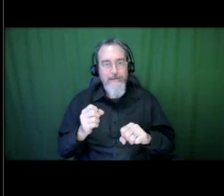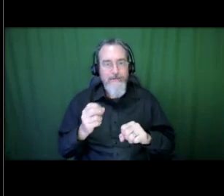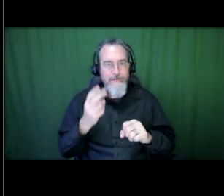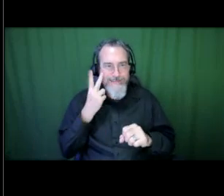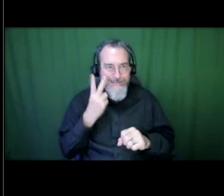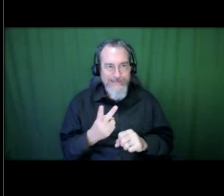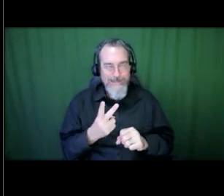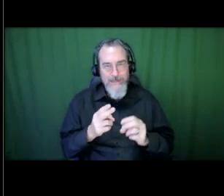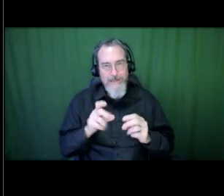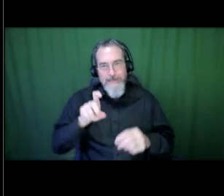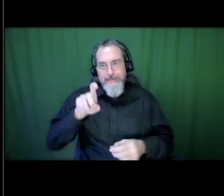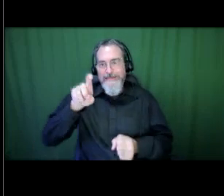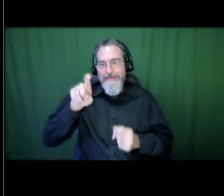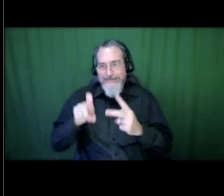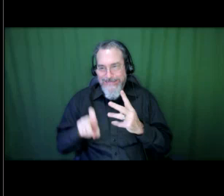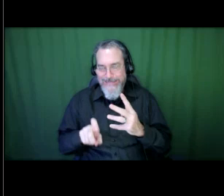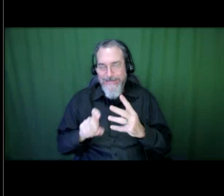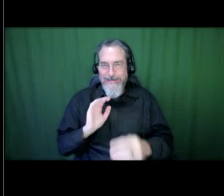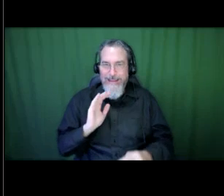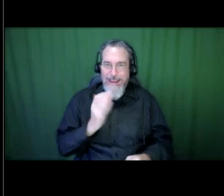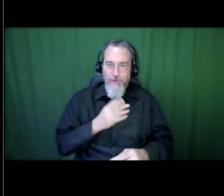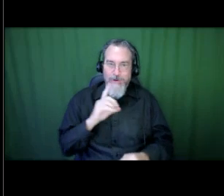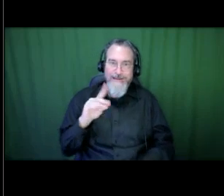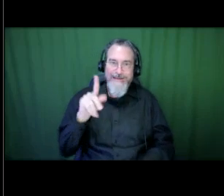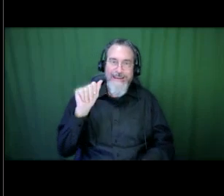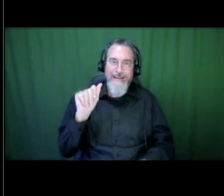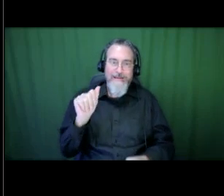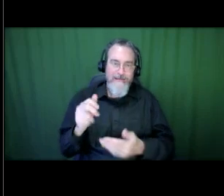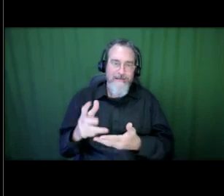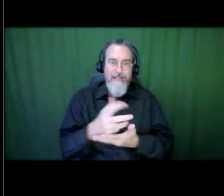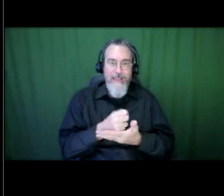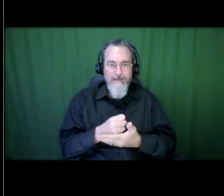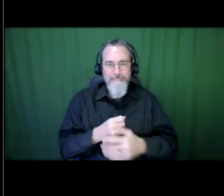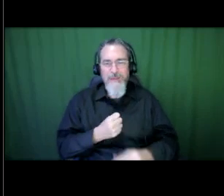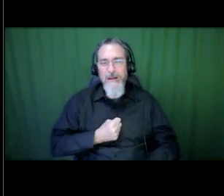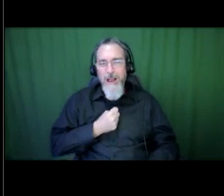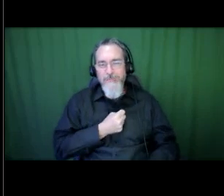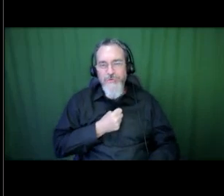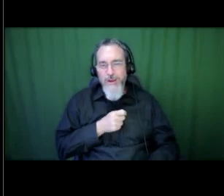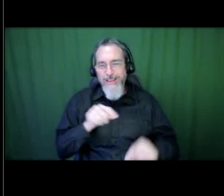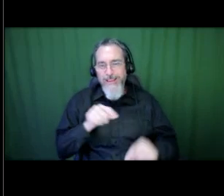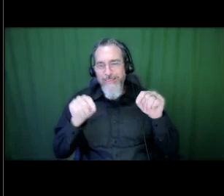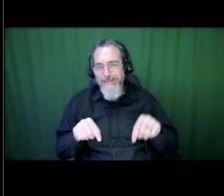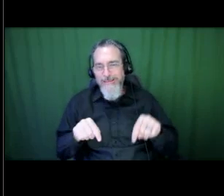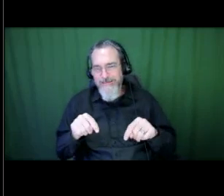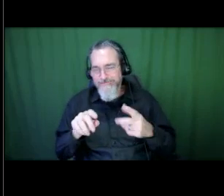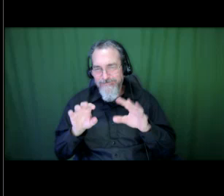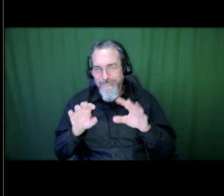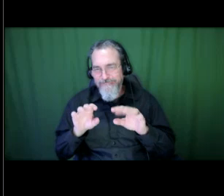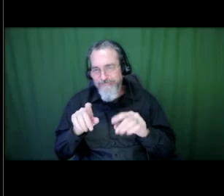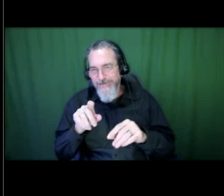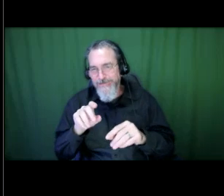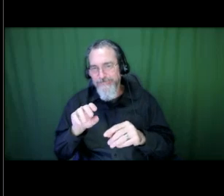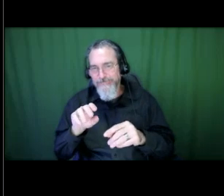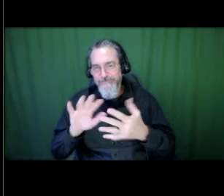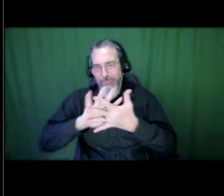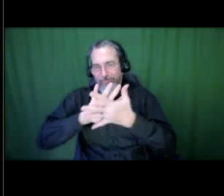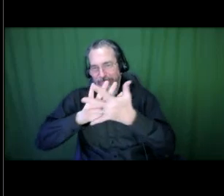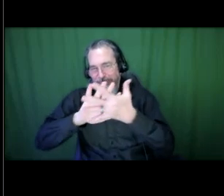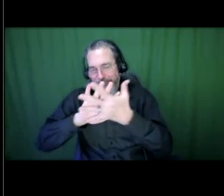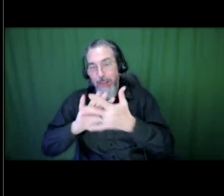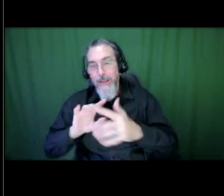increase the spatial depth of our data collection. And sorry, there's a little formatting issues on this screen, but essentially what ISN is provides is we